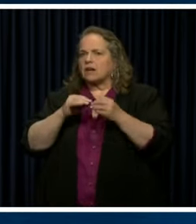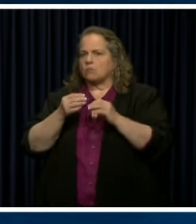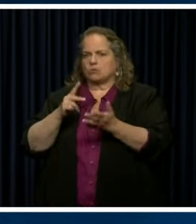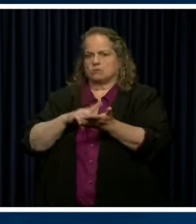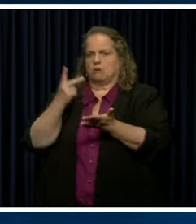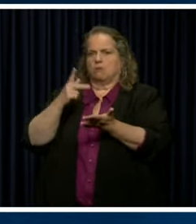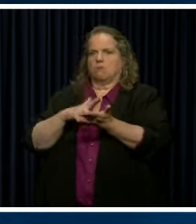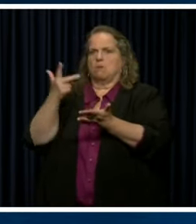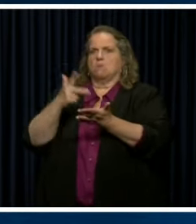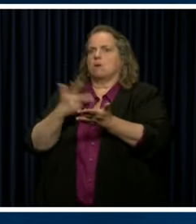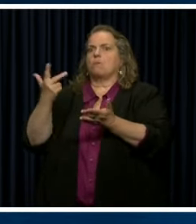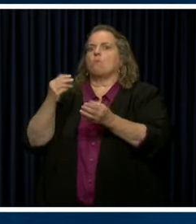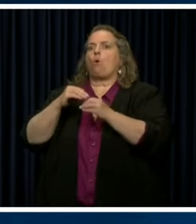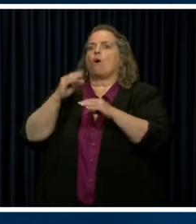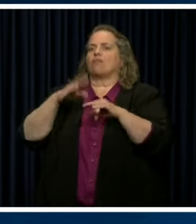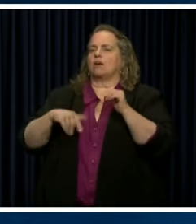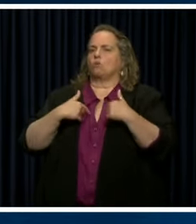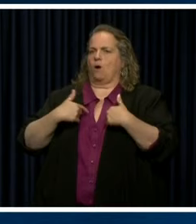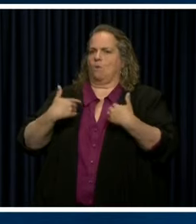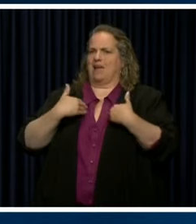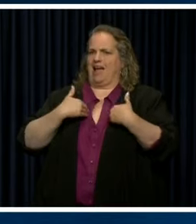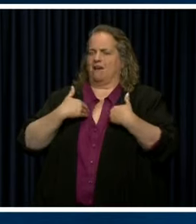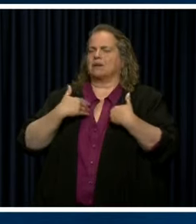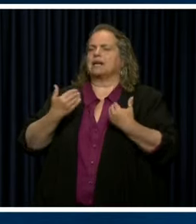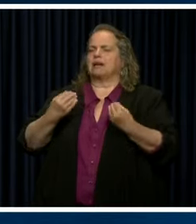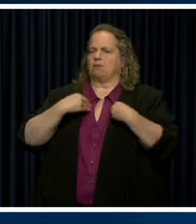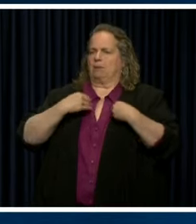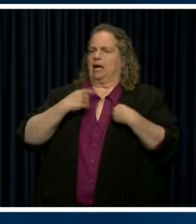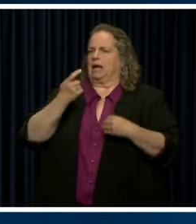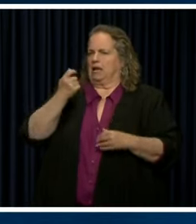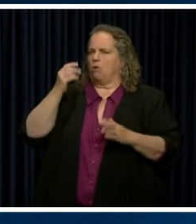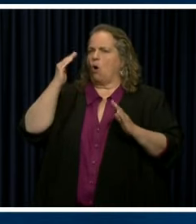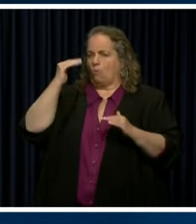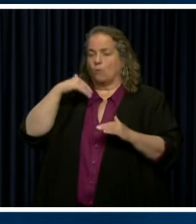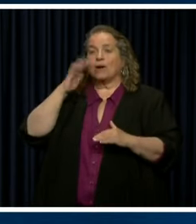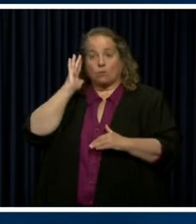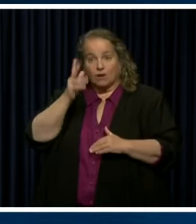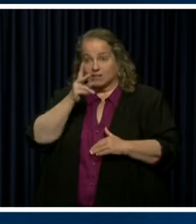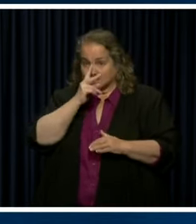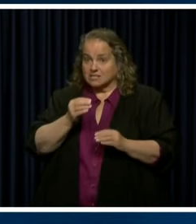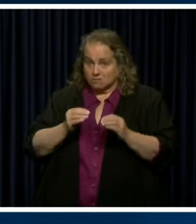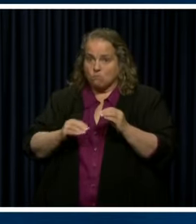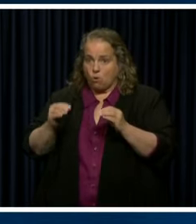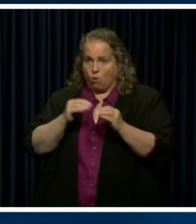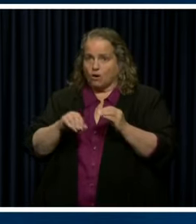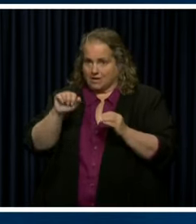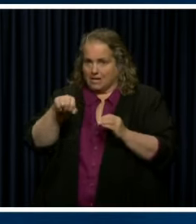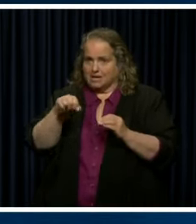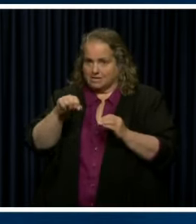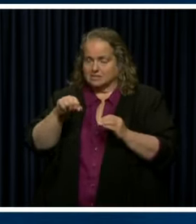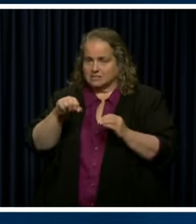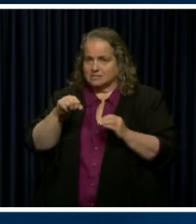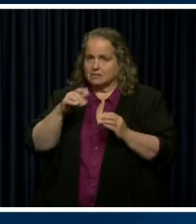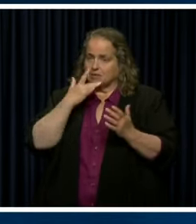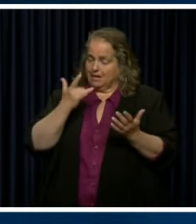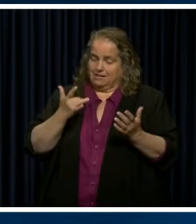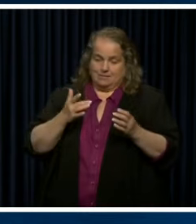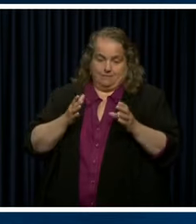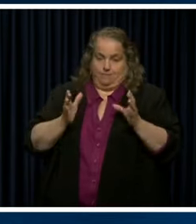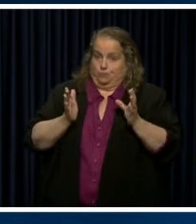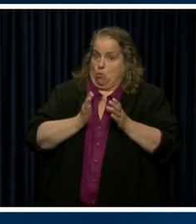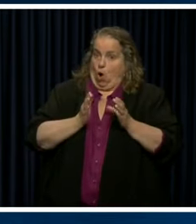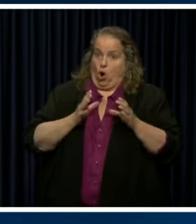they have at this point gives me at least hope that while we will see more, because in confined